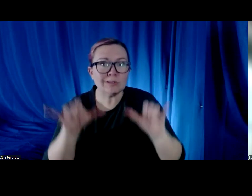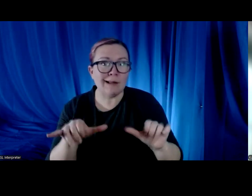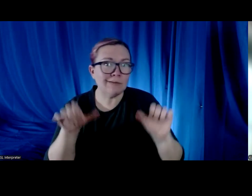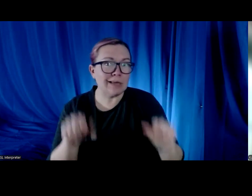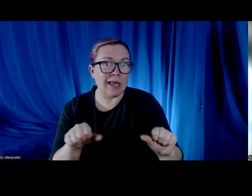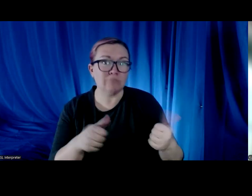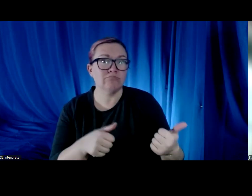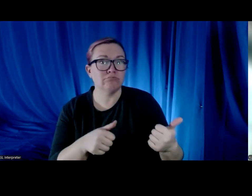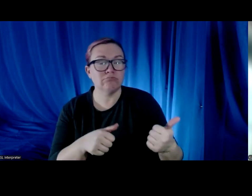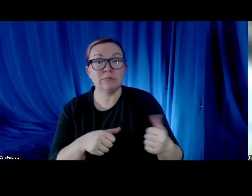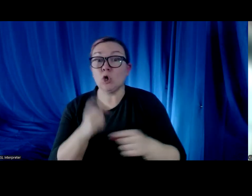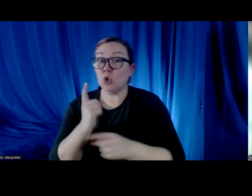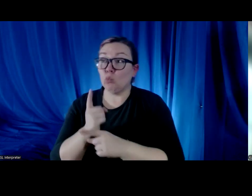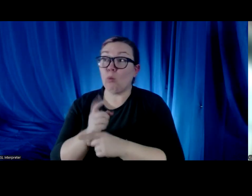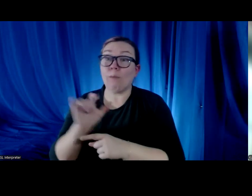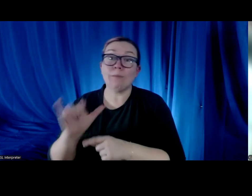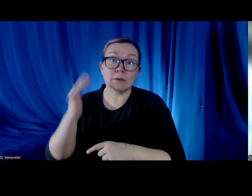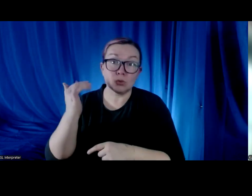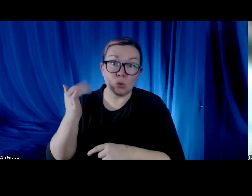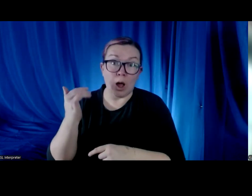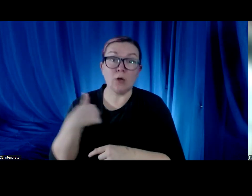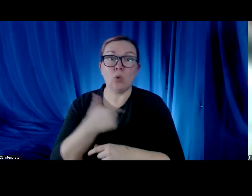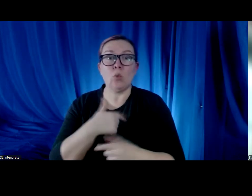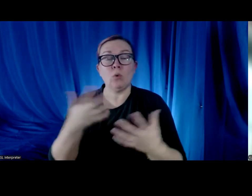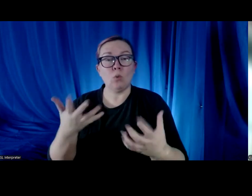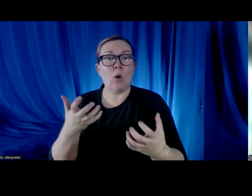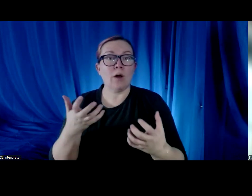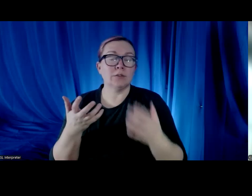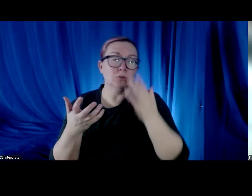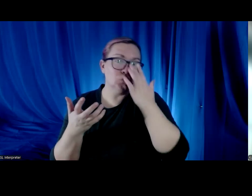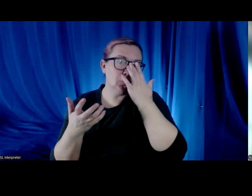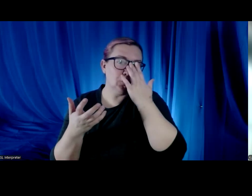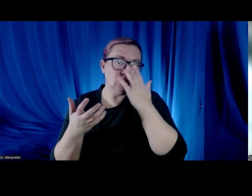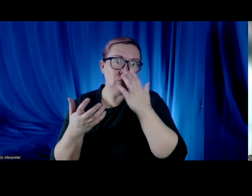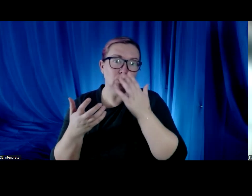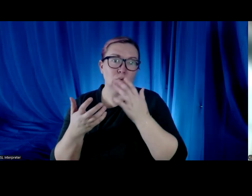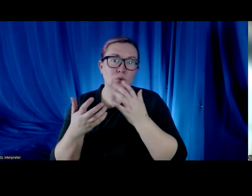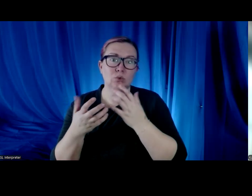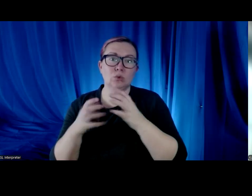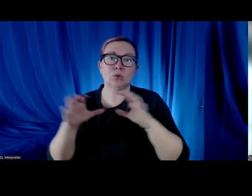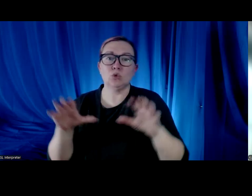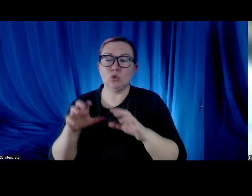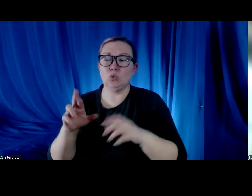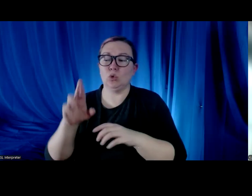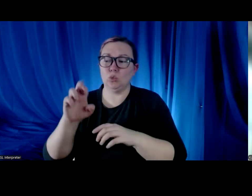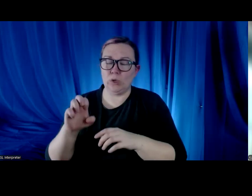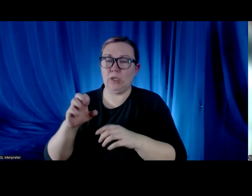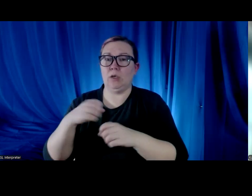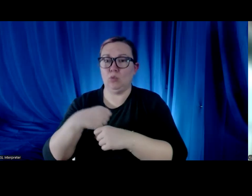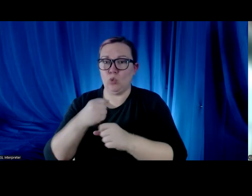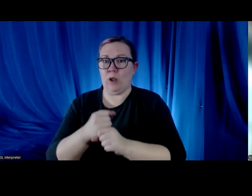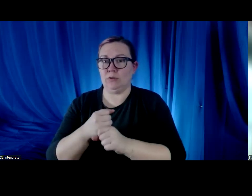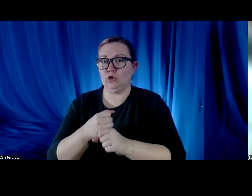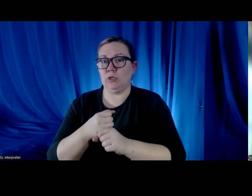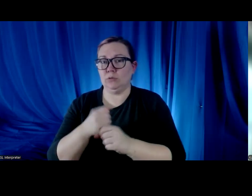that's why, and that's again why we wanted to go with the reproduction route as opposed to original works because of the scale.